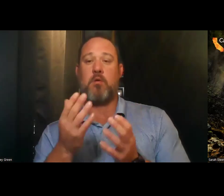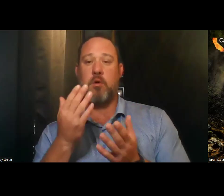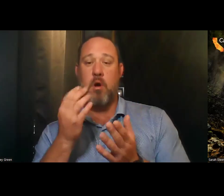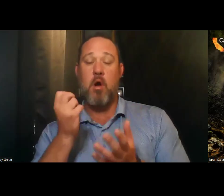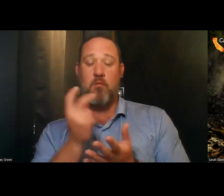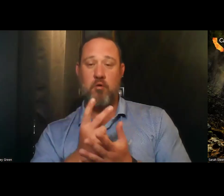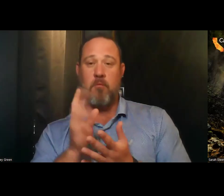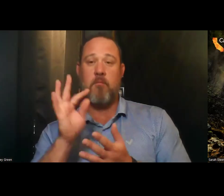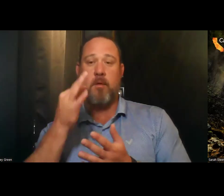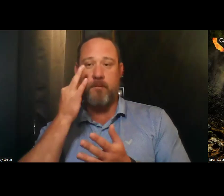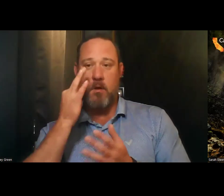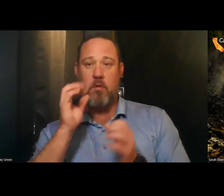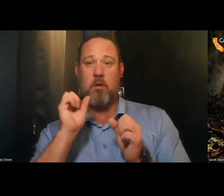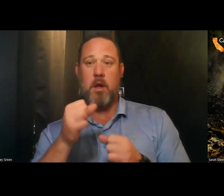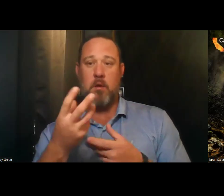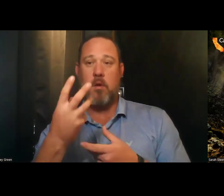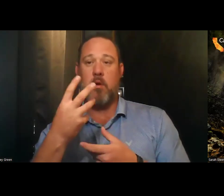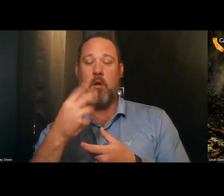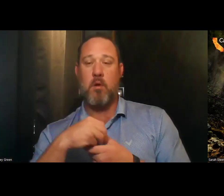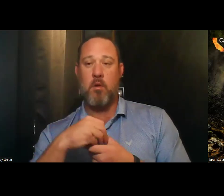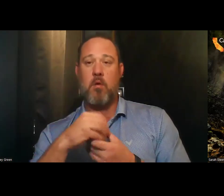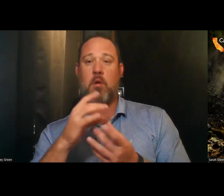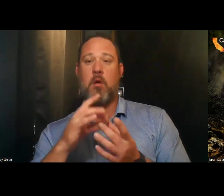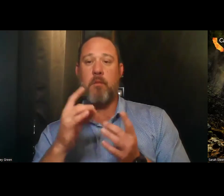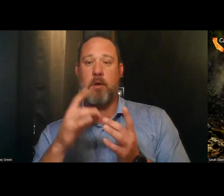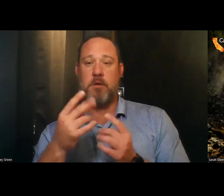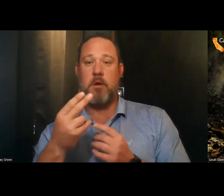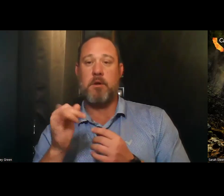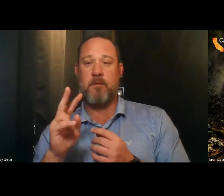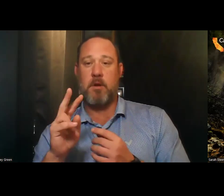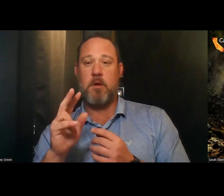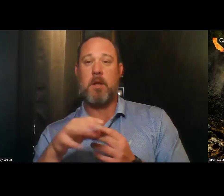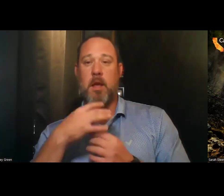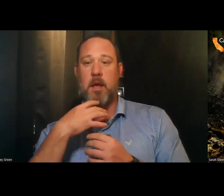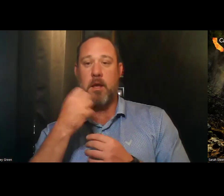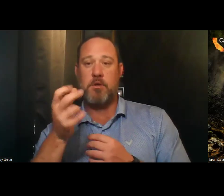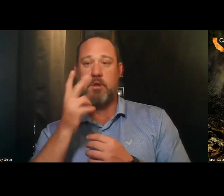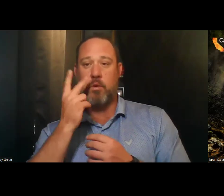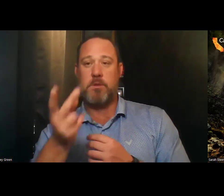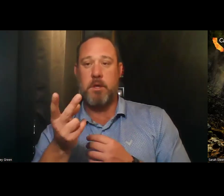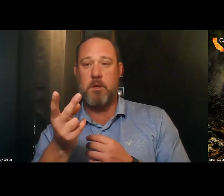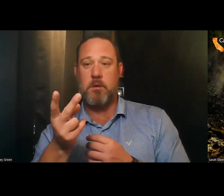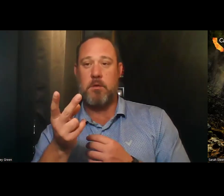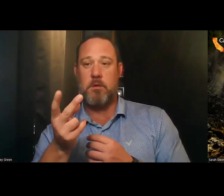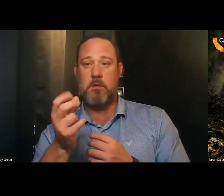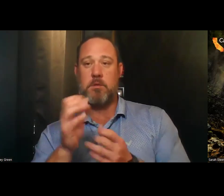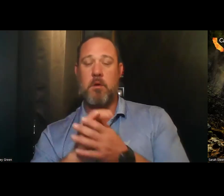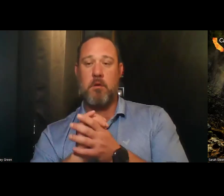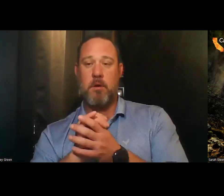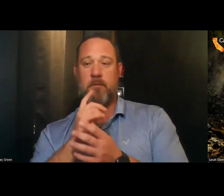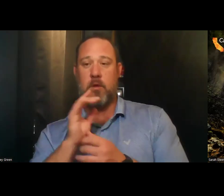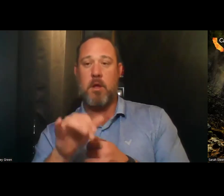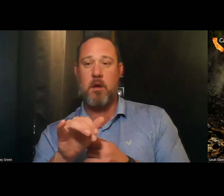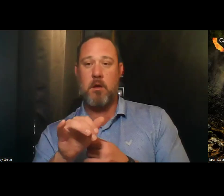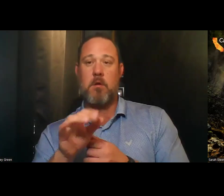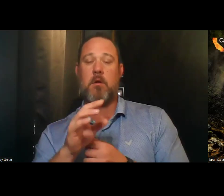feds, and we were able to include a mention on HIV and aging that you will see. So hooray to that. And